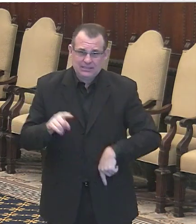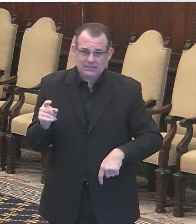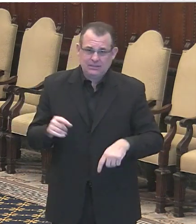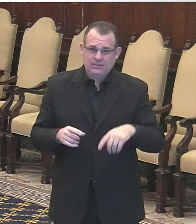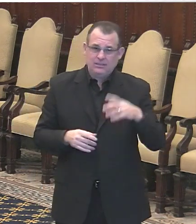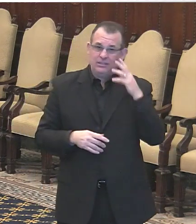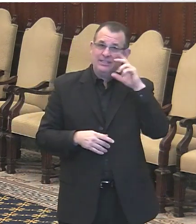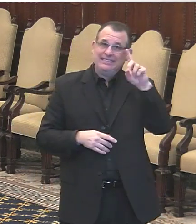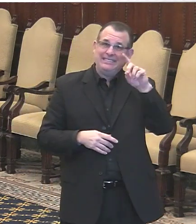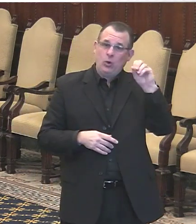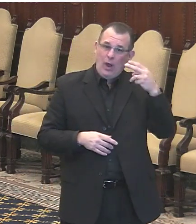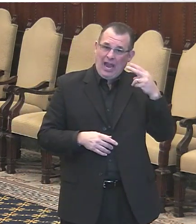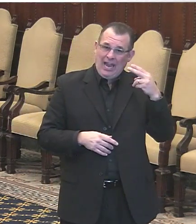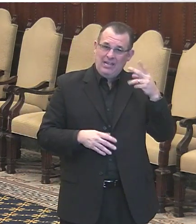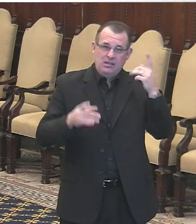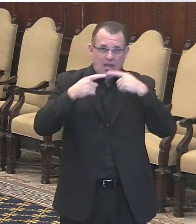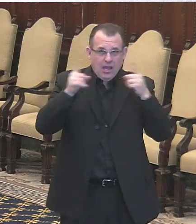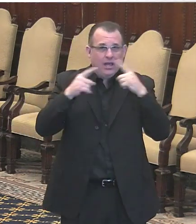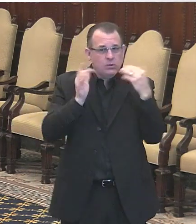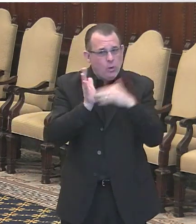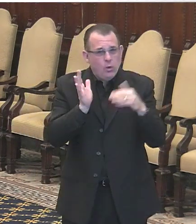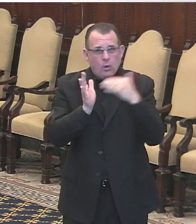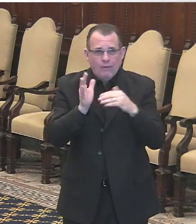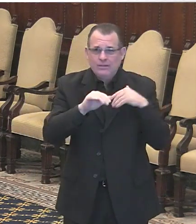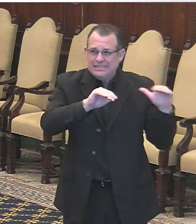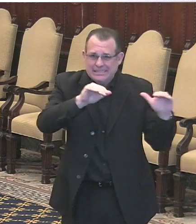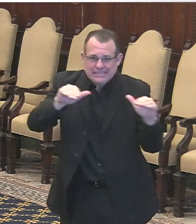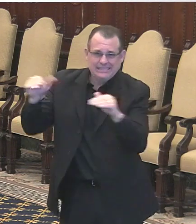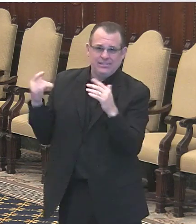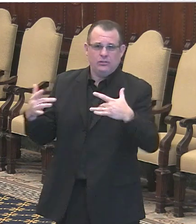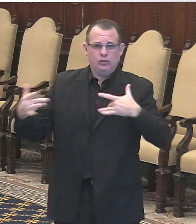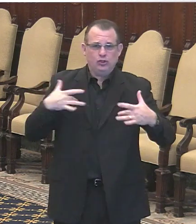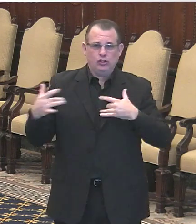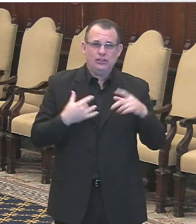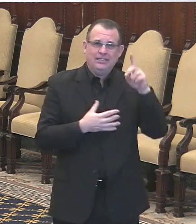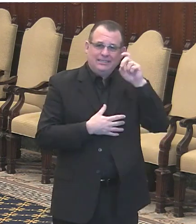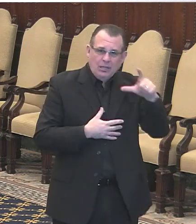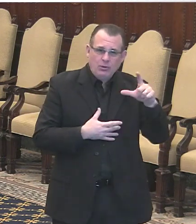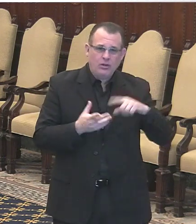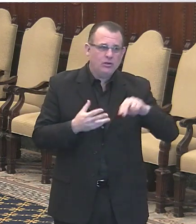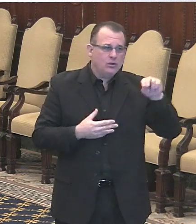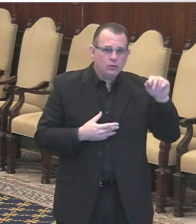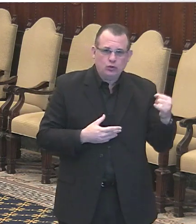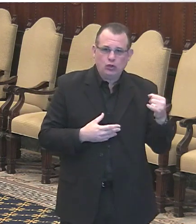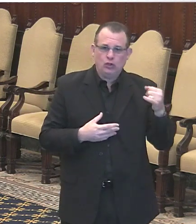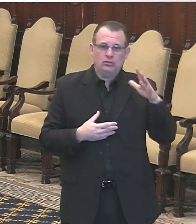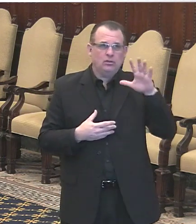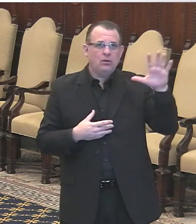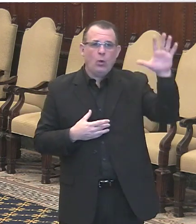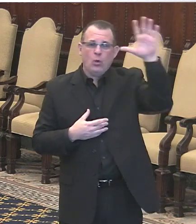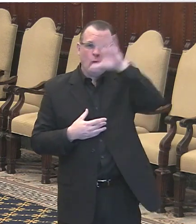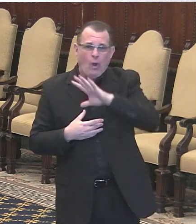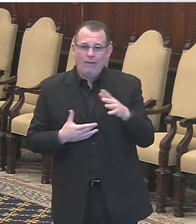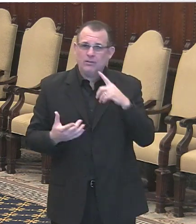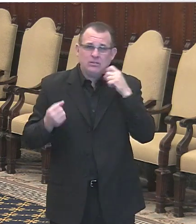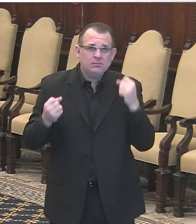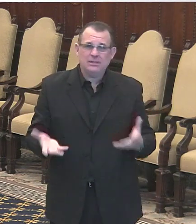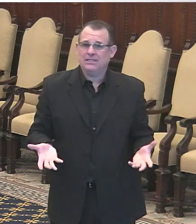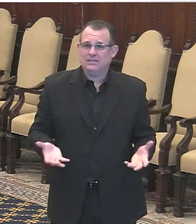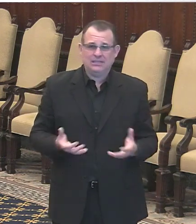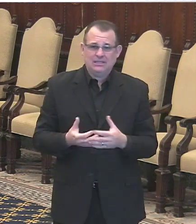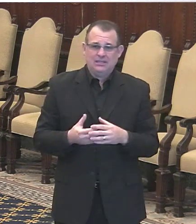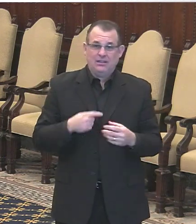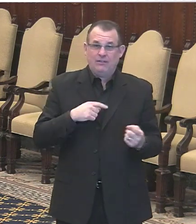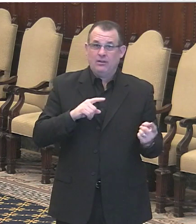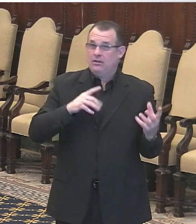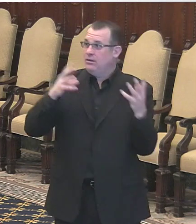issue that we're looking at with Delaware and other areas that are coming back to Philly once Memorial